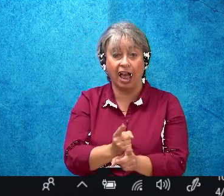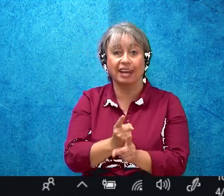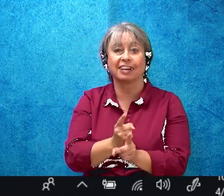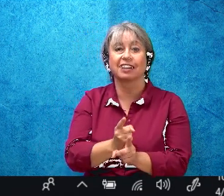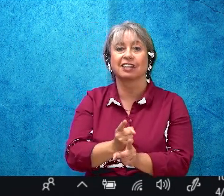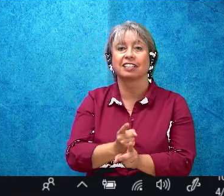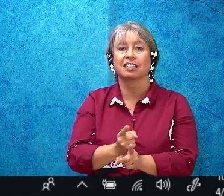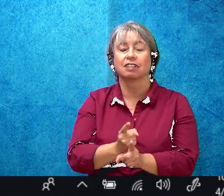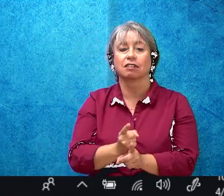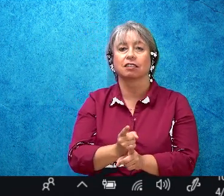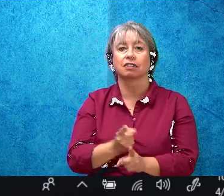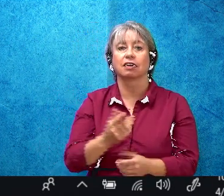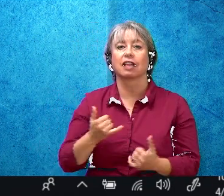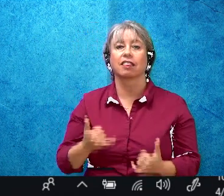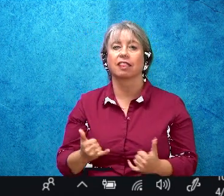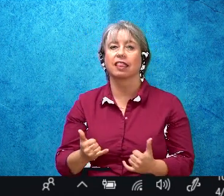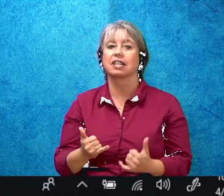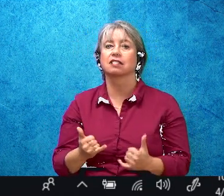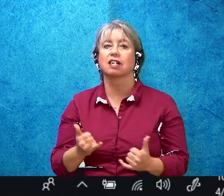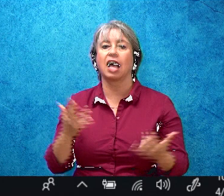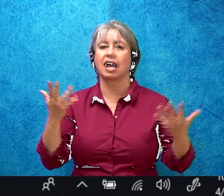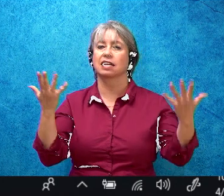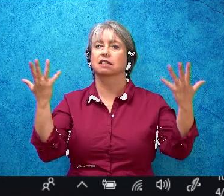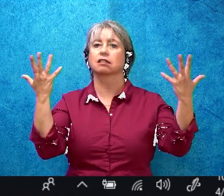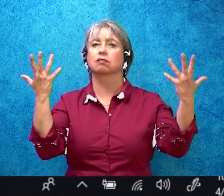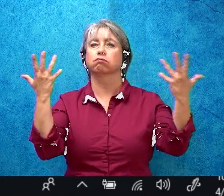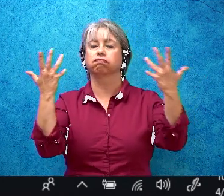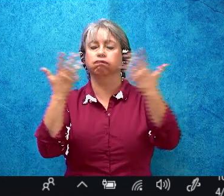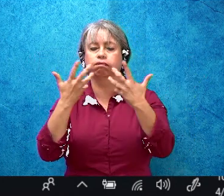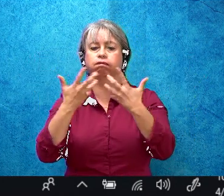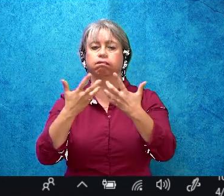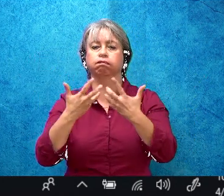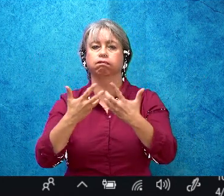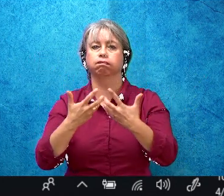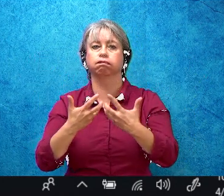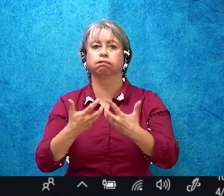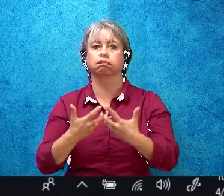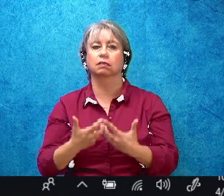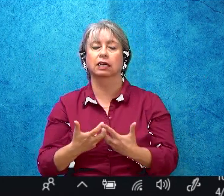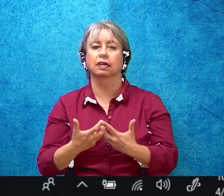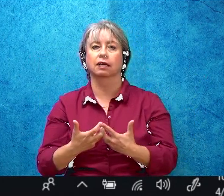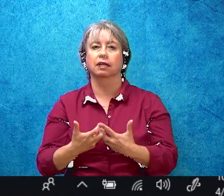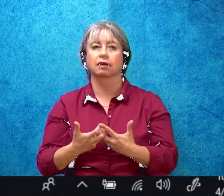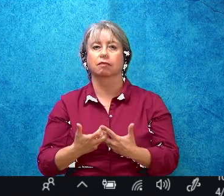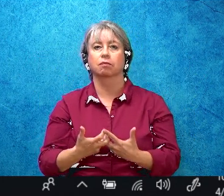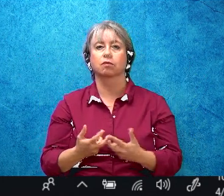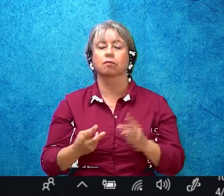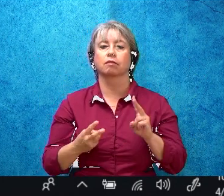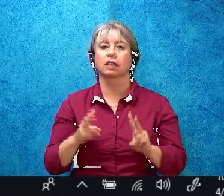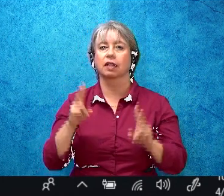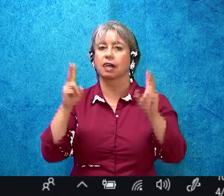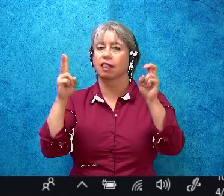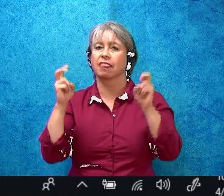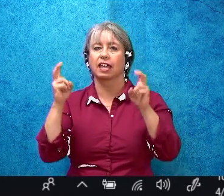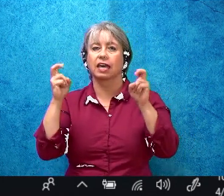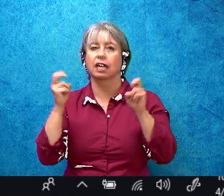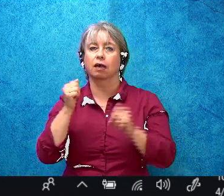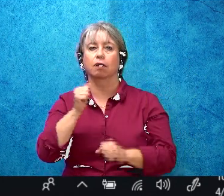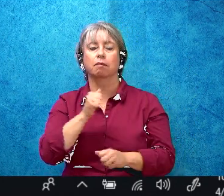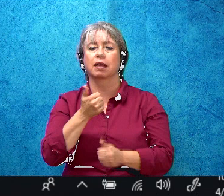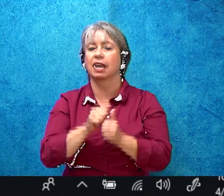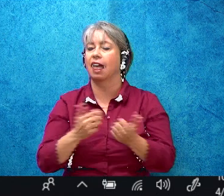totally is falling in line with Cupid and Psyche, theme and all, which we're going to talk about,